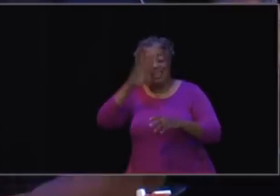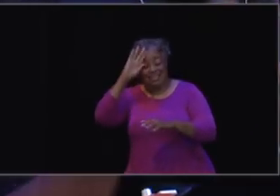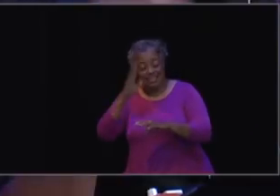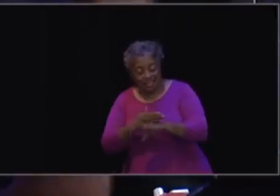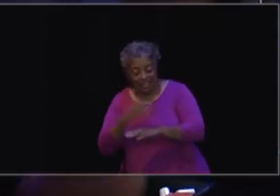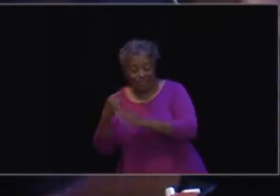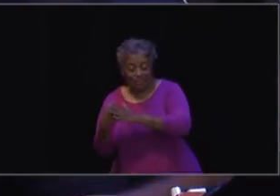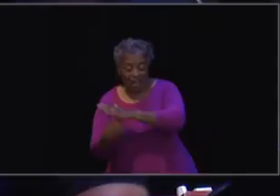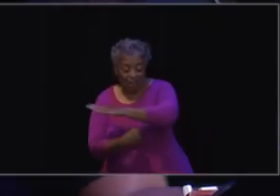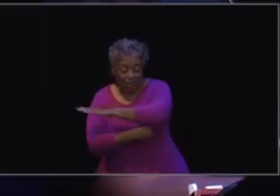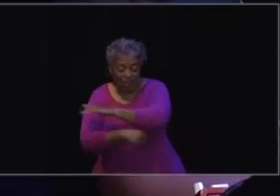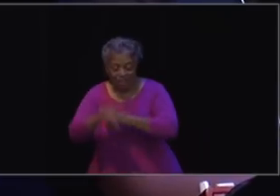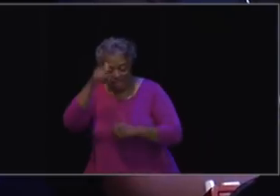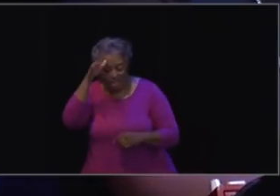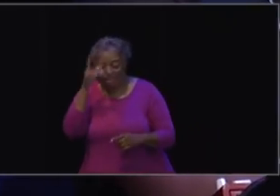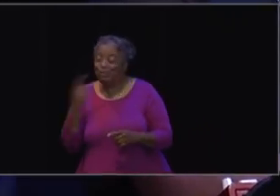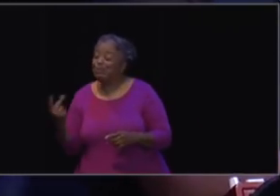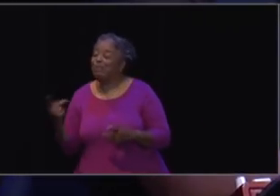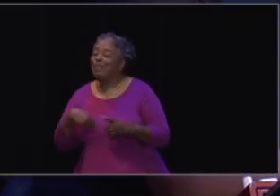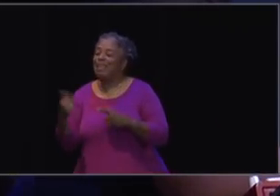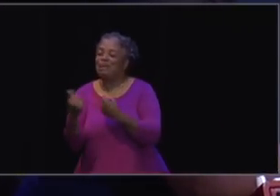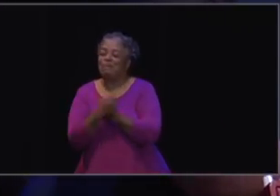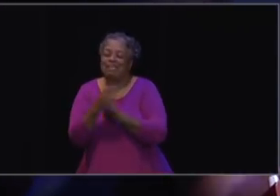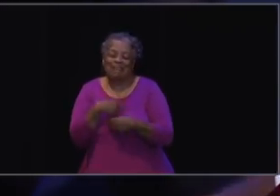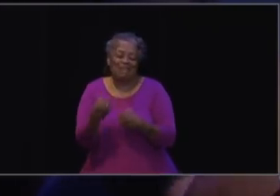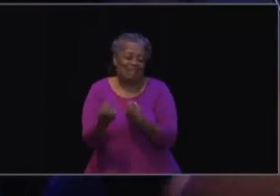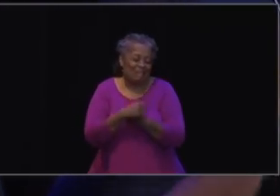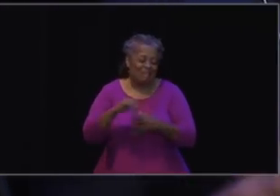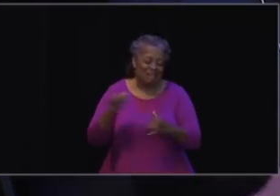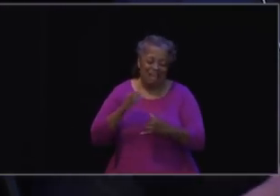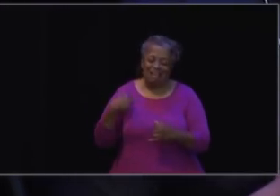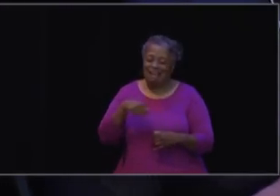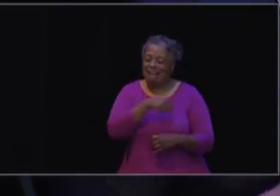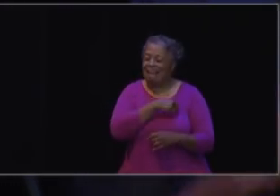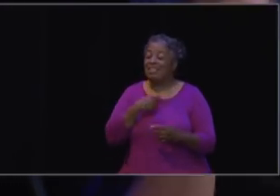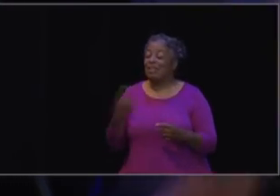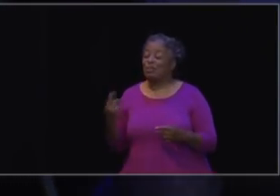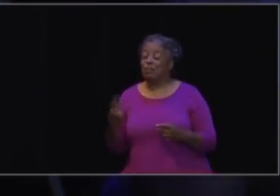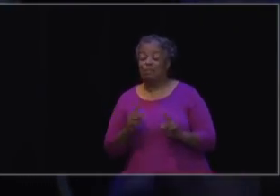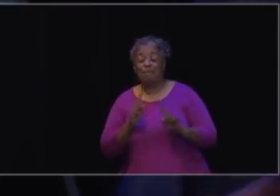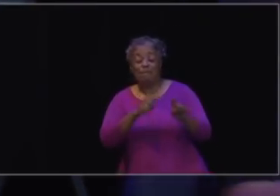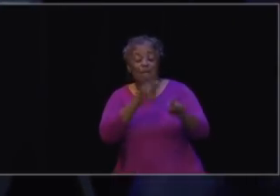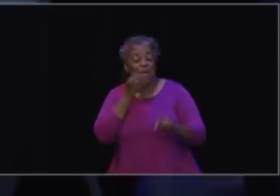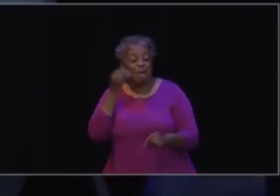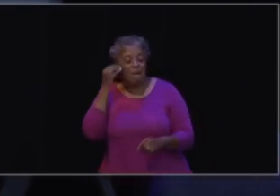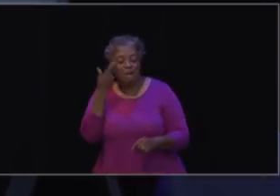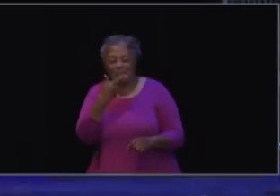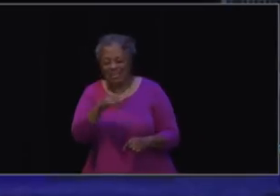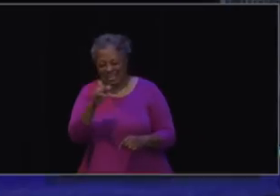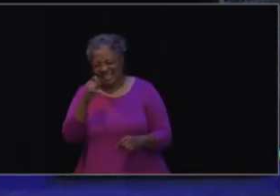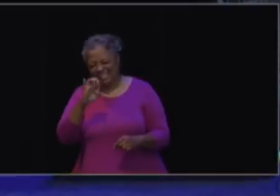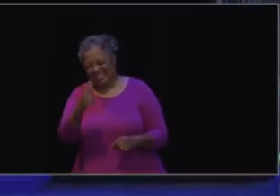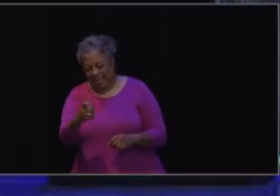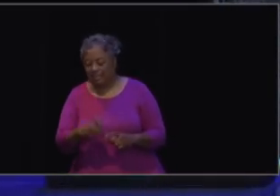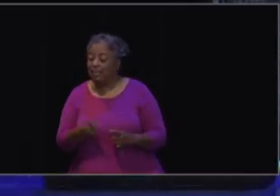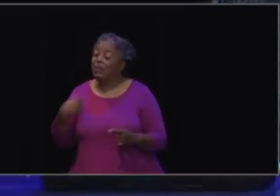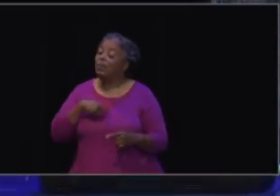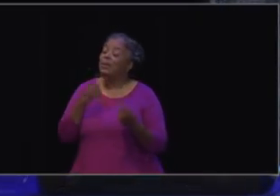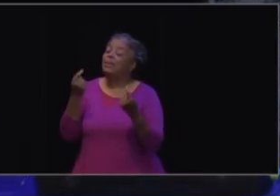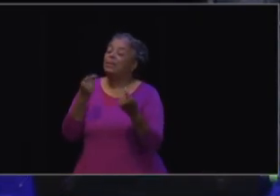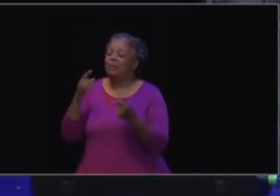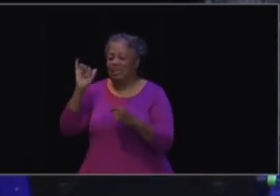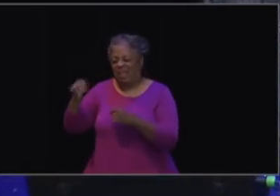Confederates. Oh, they wish they had love like us. So let's go home and have gay sex. We'll do it for